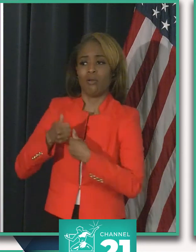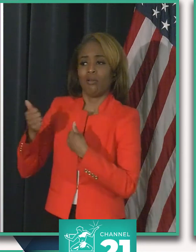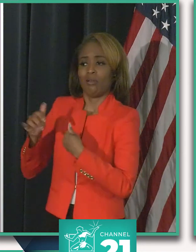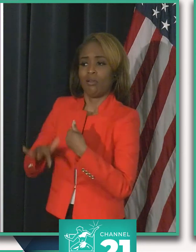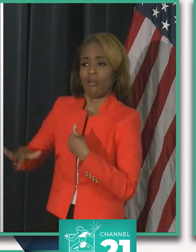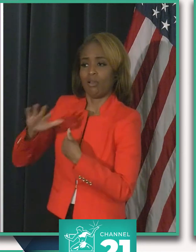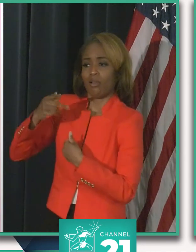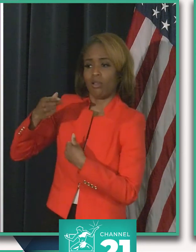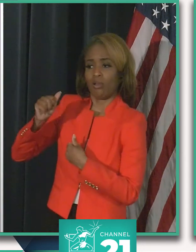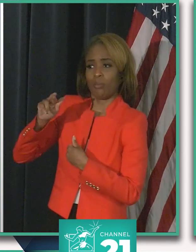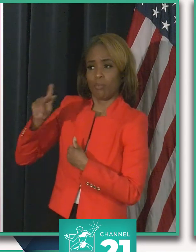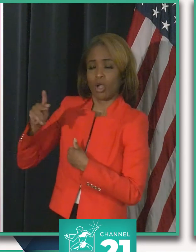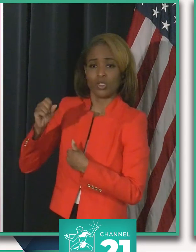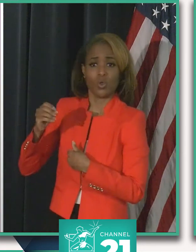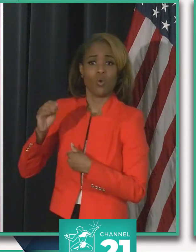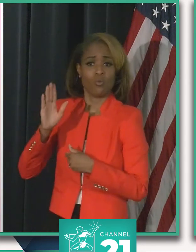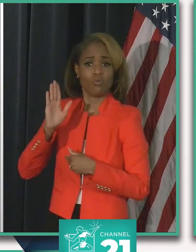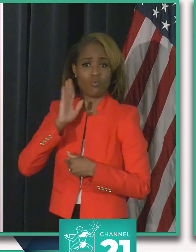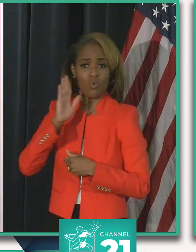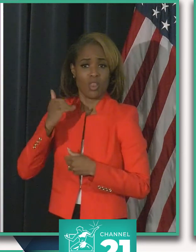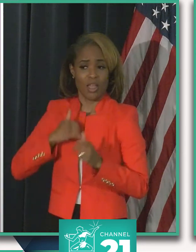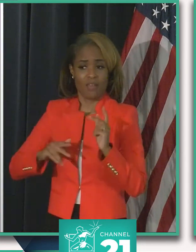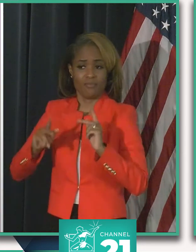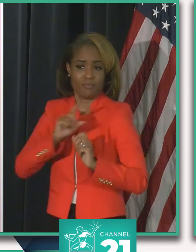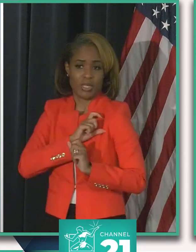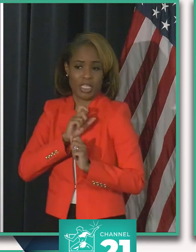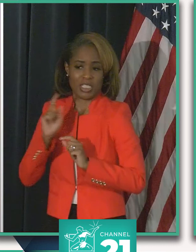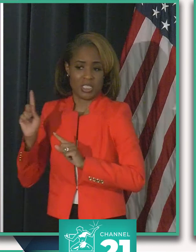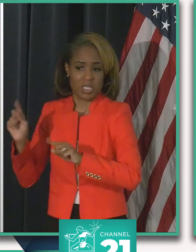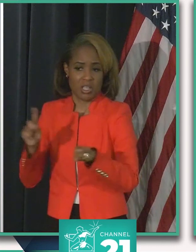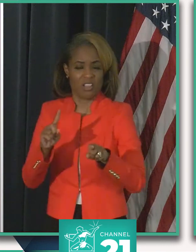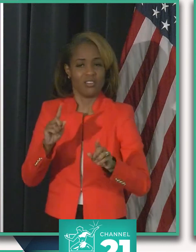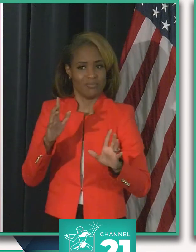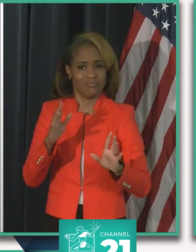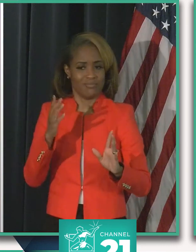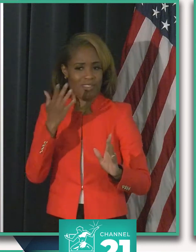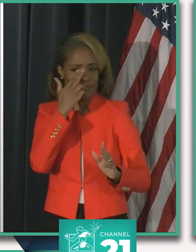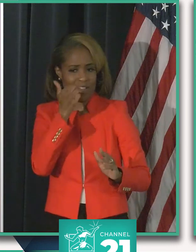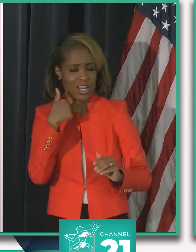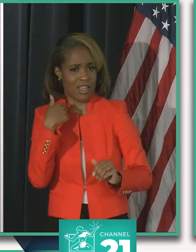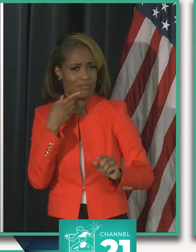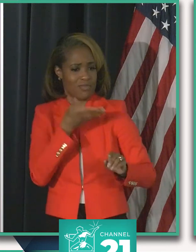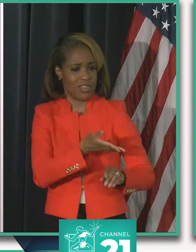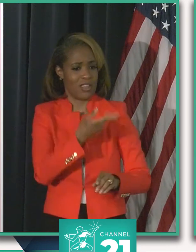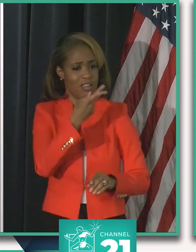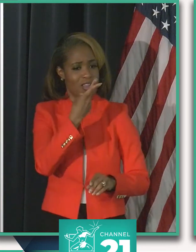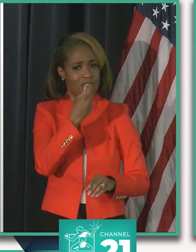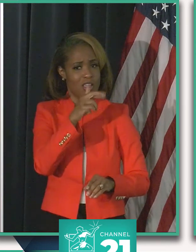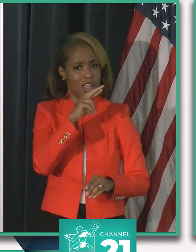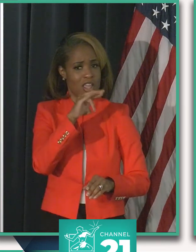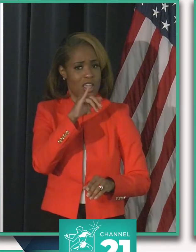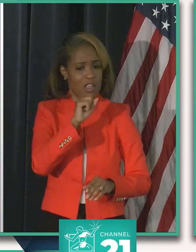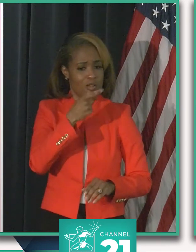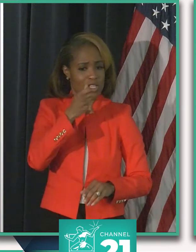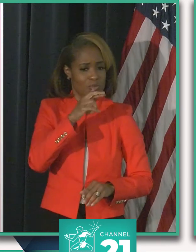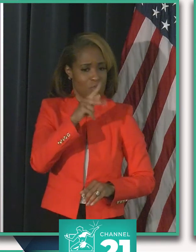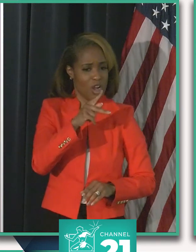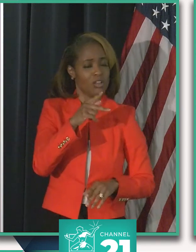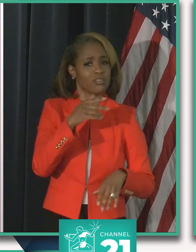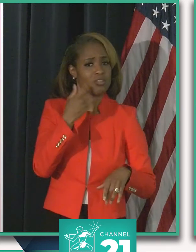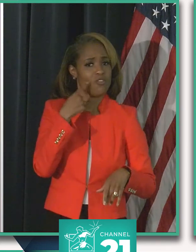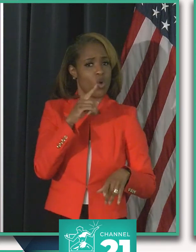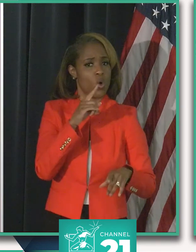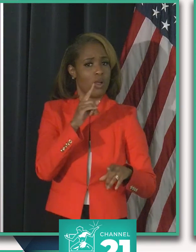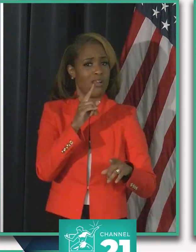and they will be out. Ironically, I was in Harris Park yesterday when we did our press conference on the racing, and I